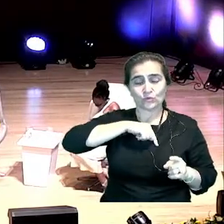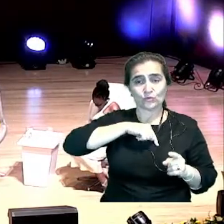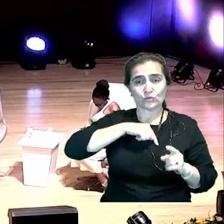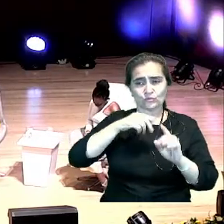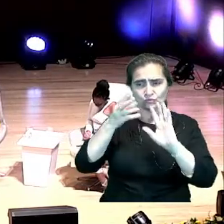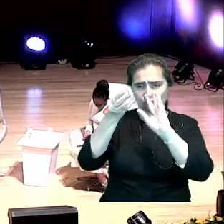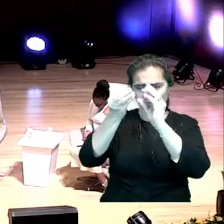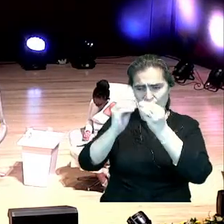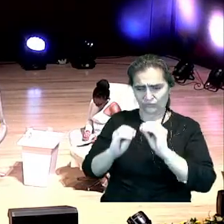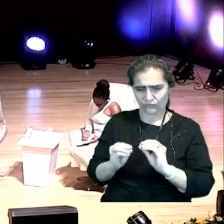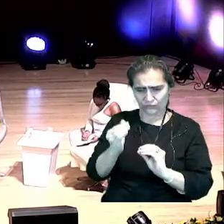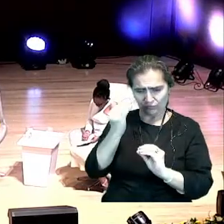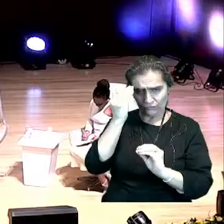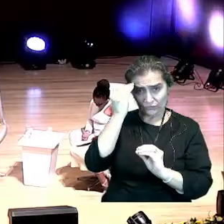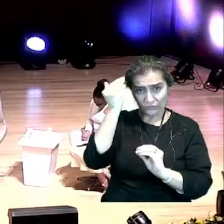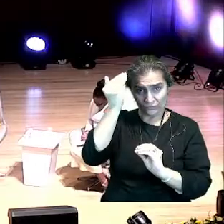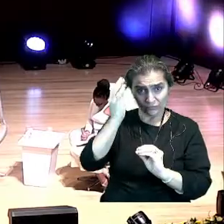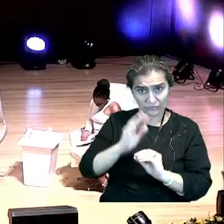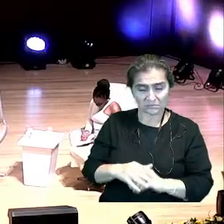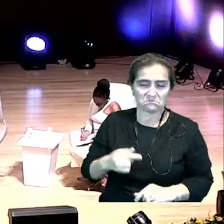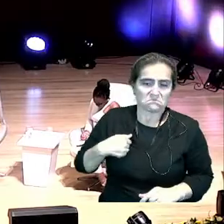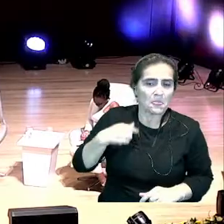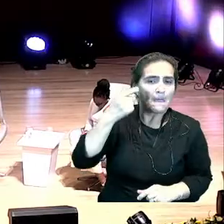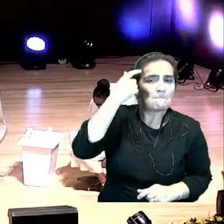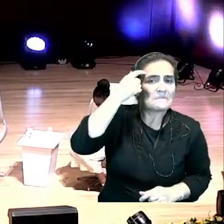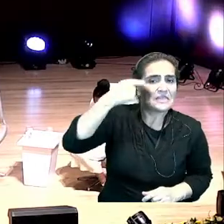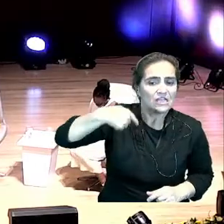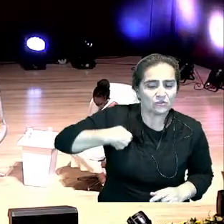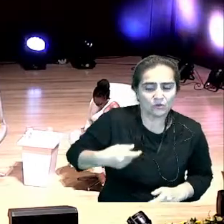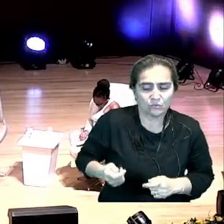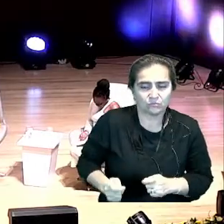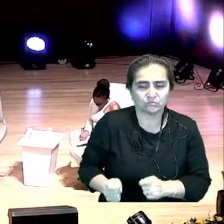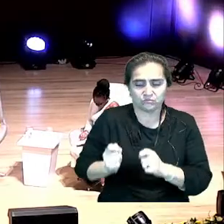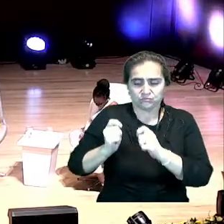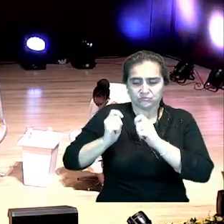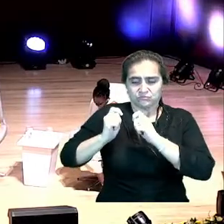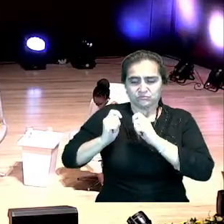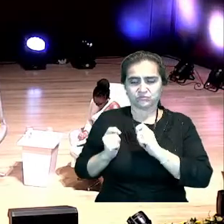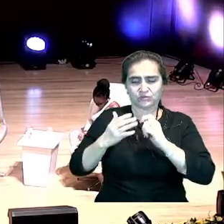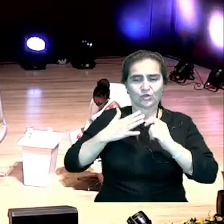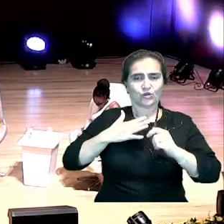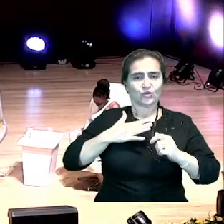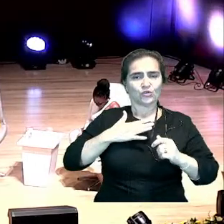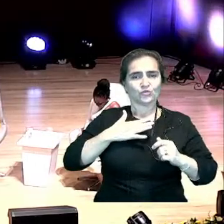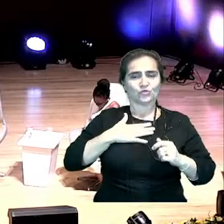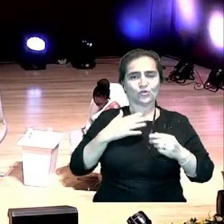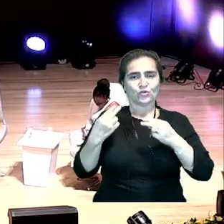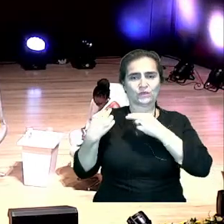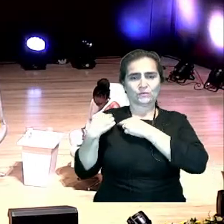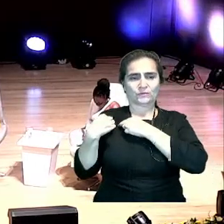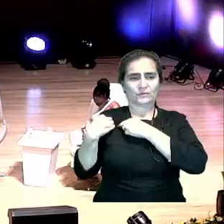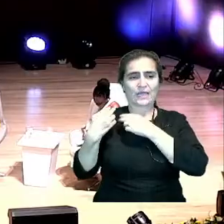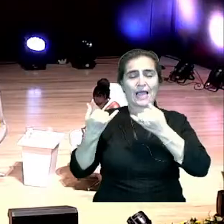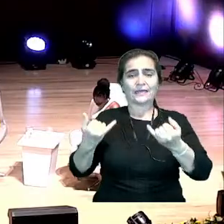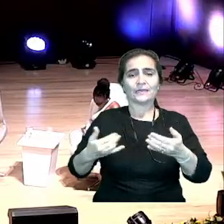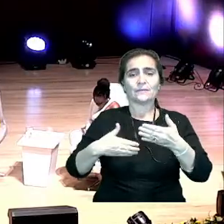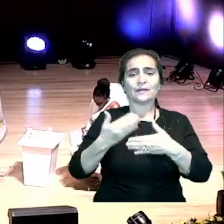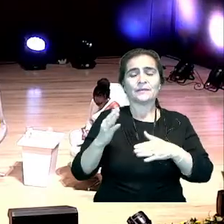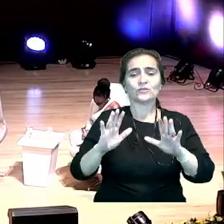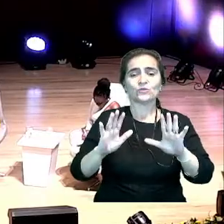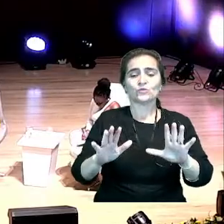of our wisdom and everything that we can provide for others. So we tried to assume this role as host of anybody that